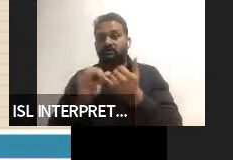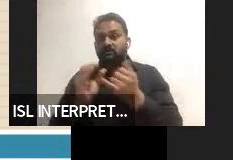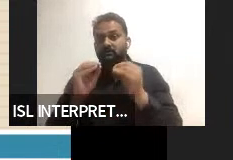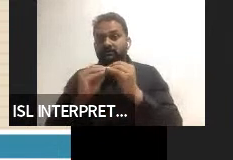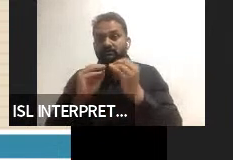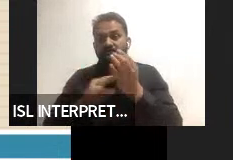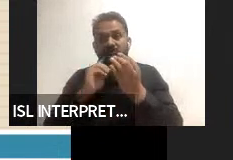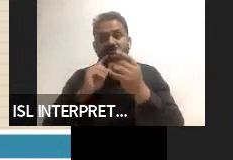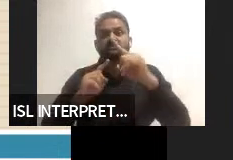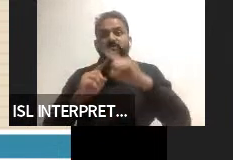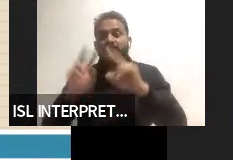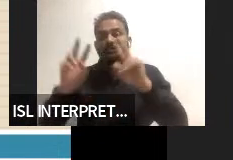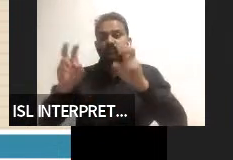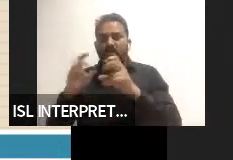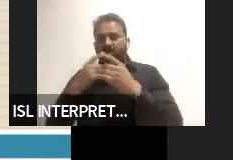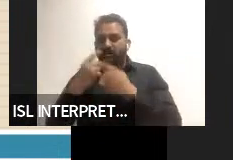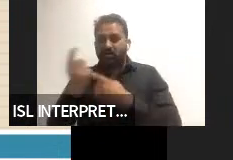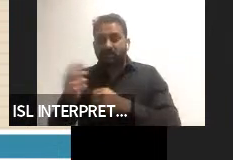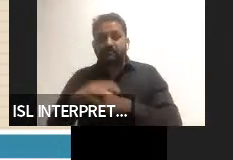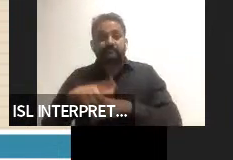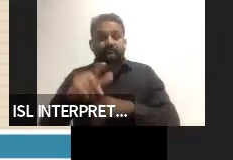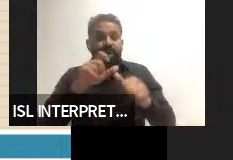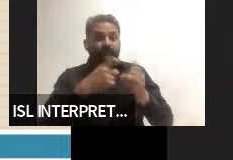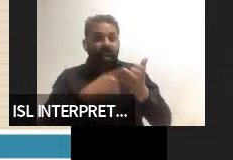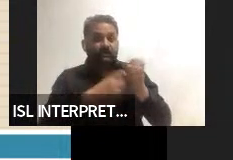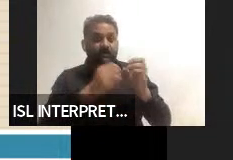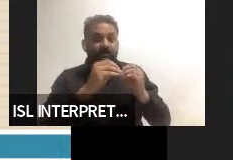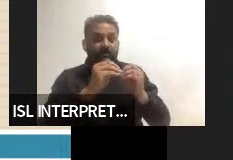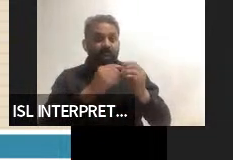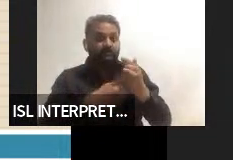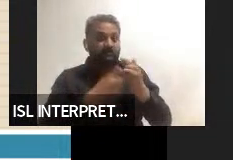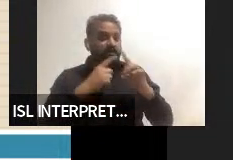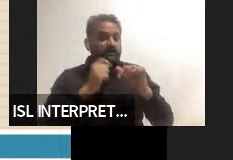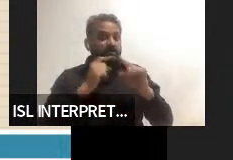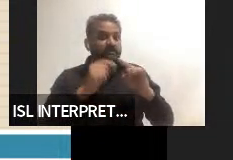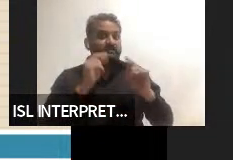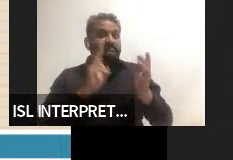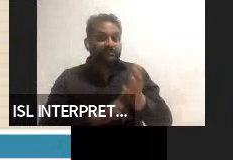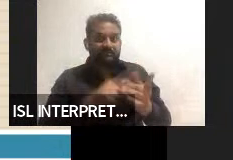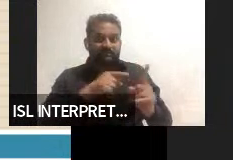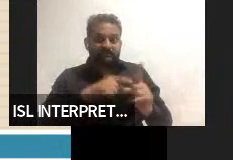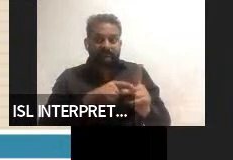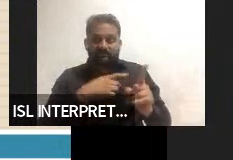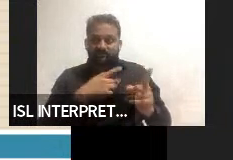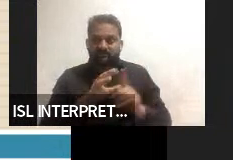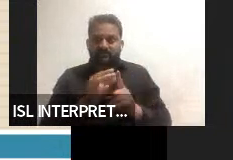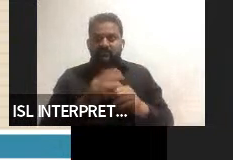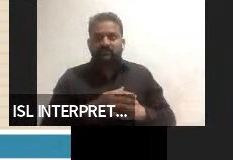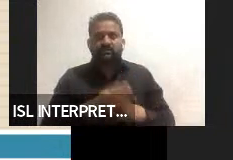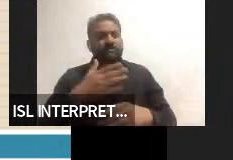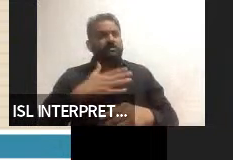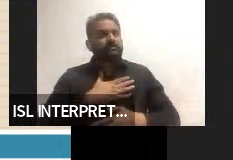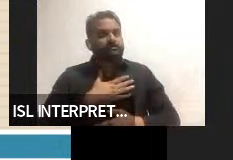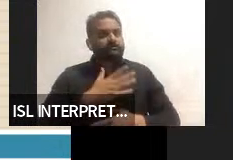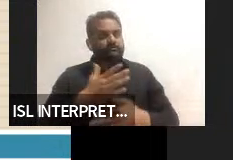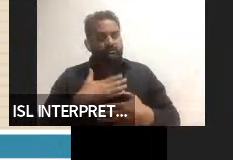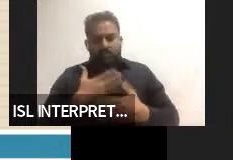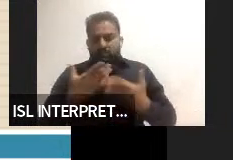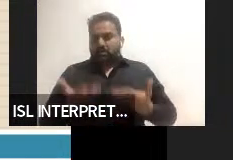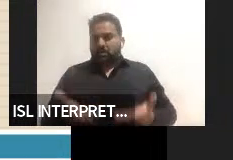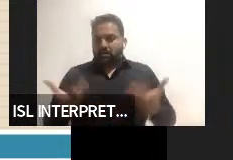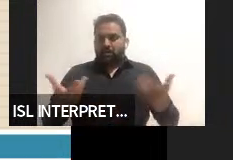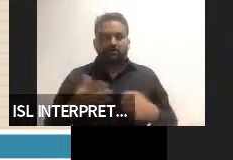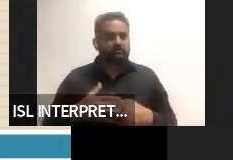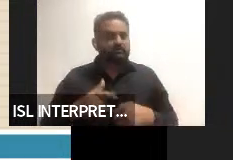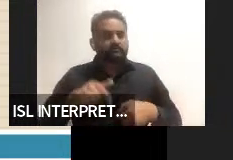word, they use it. But in arbitration, we don't do that. We always say, this is our position. This is what